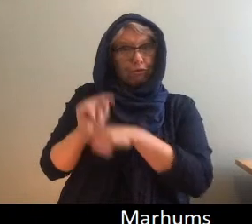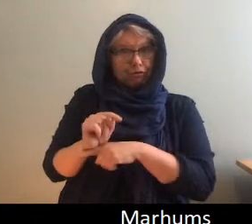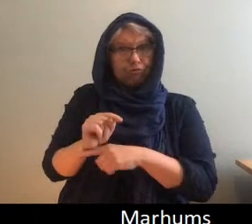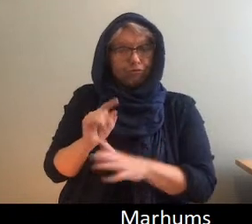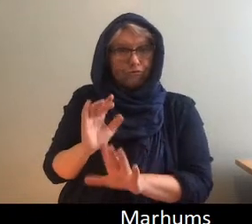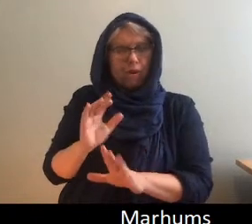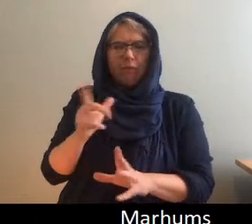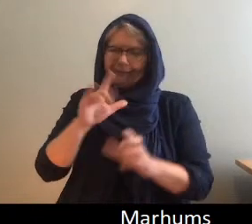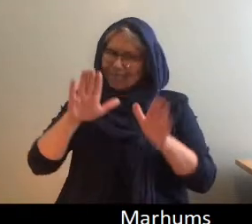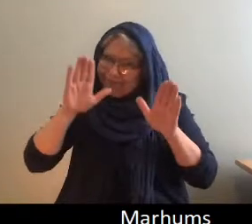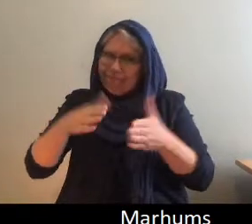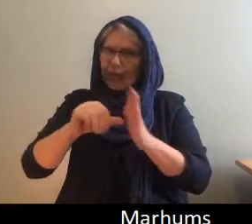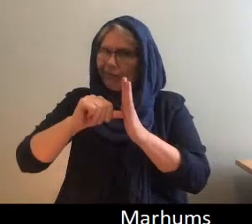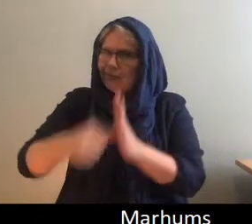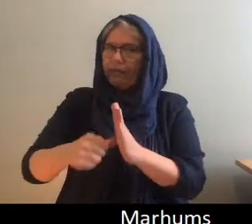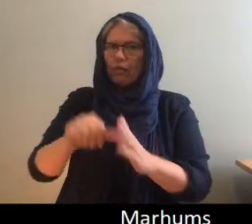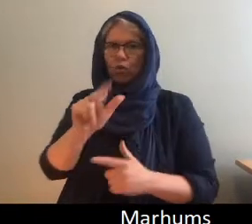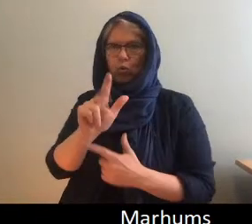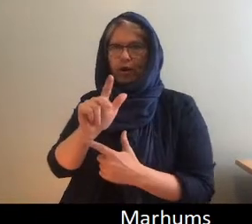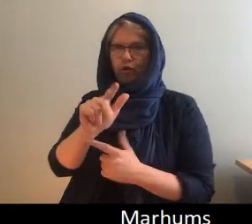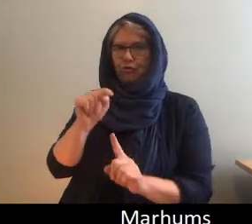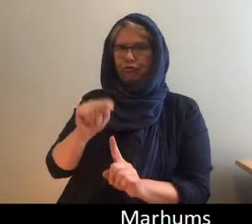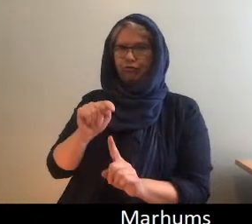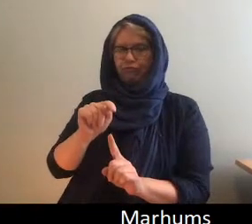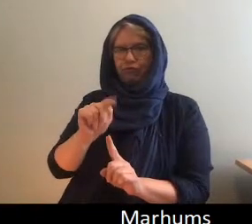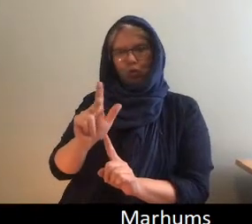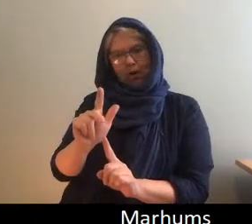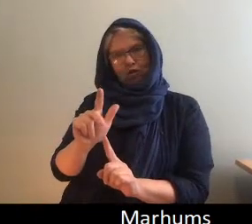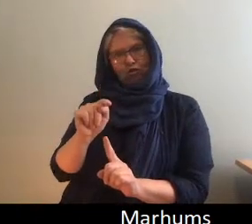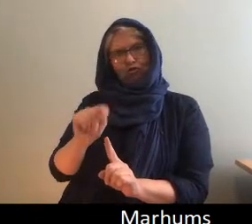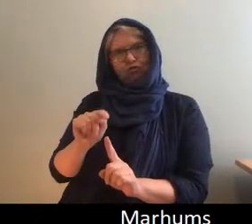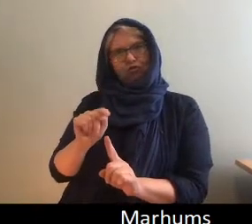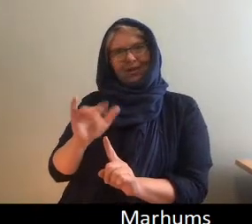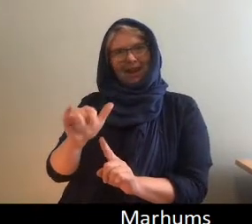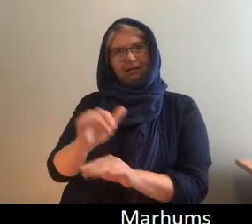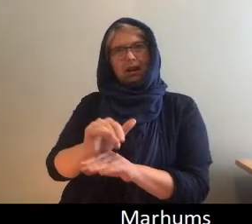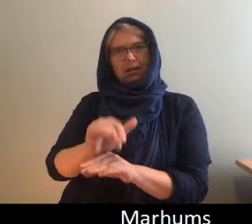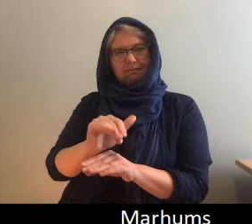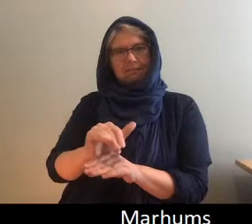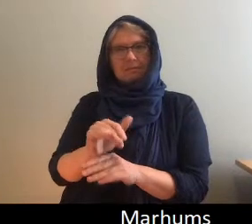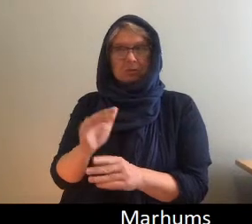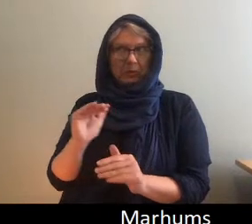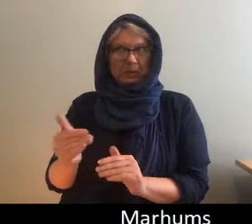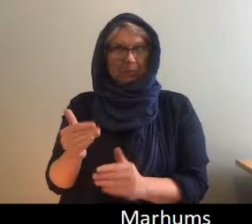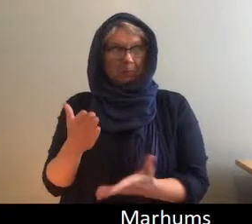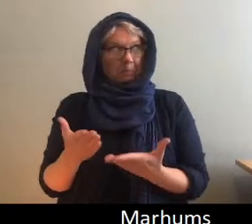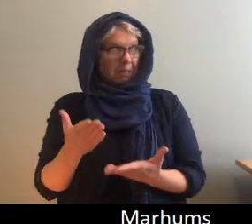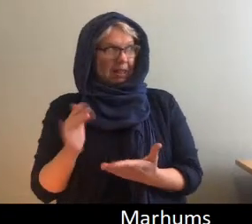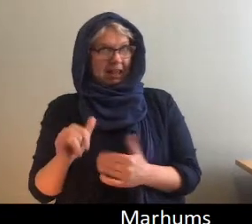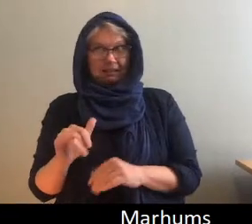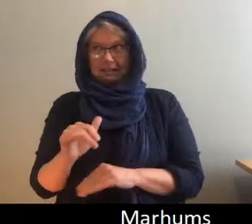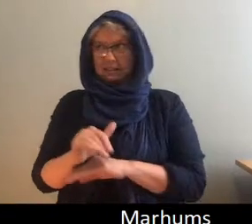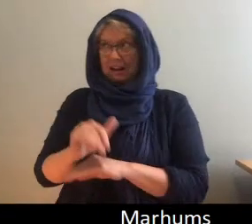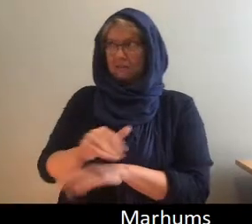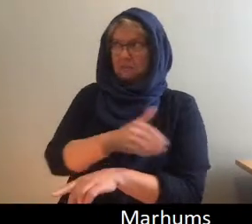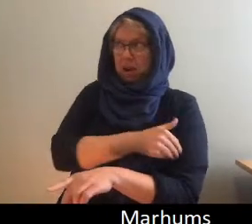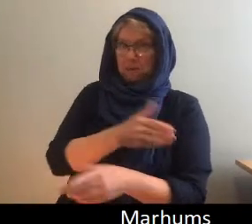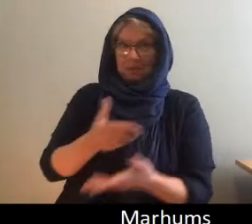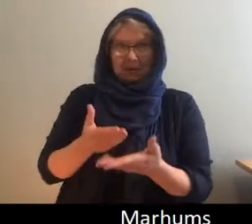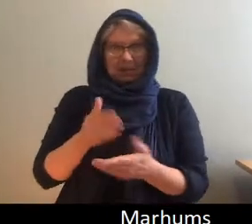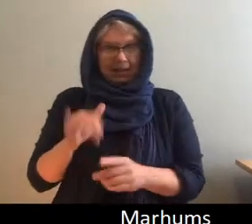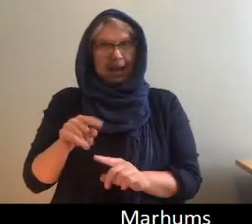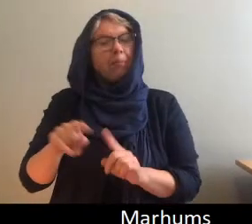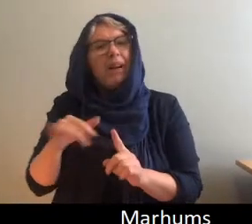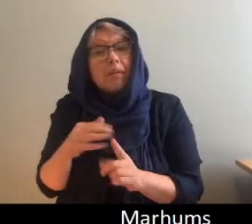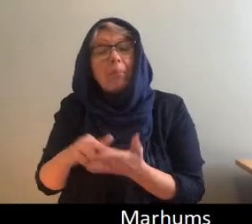has made this great discount for us, made it easy for us. And then Allah Ta'ala in the Holy Quran continues, the surah continues. We have